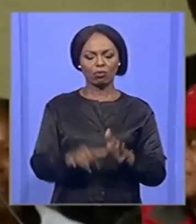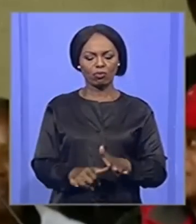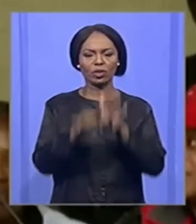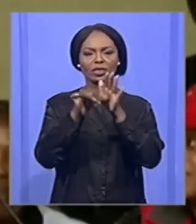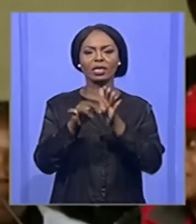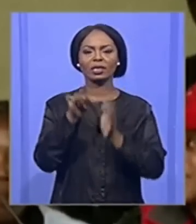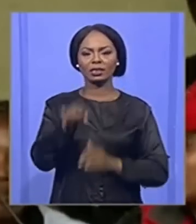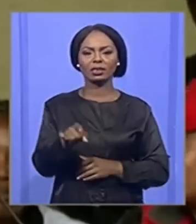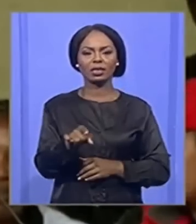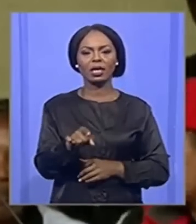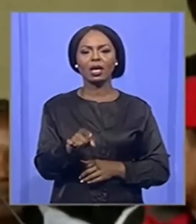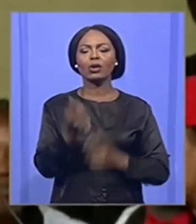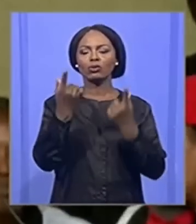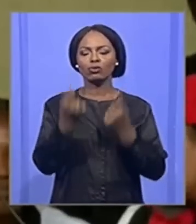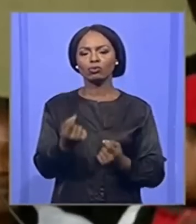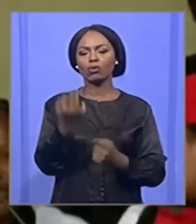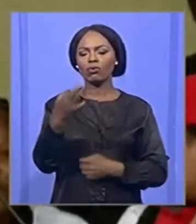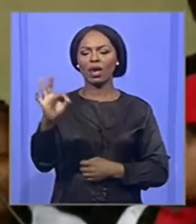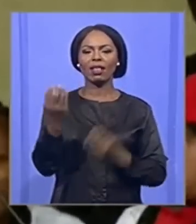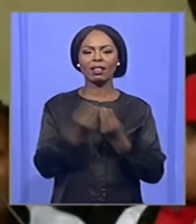keep doing the right thing.